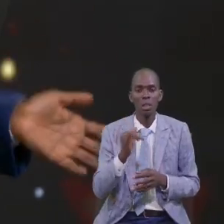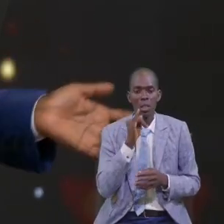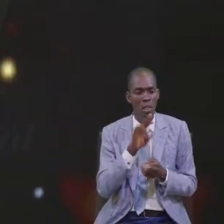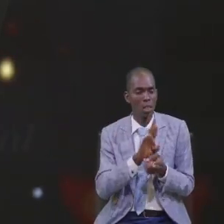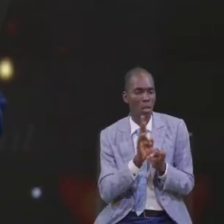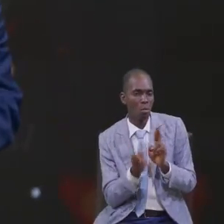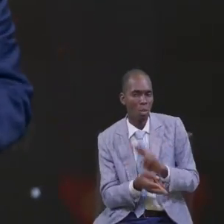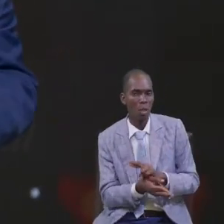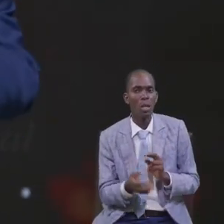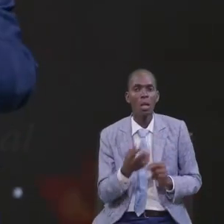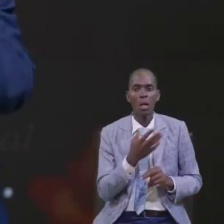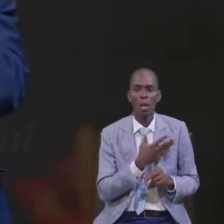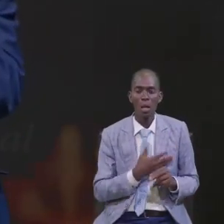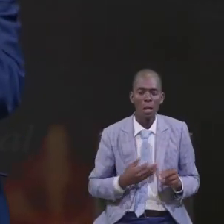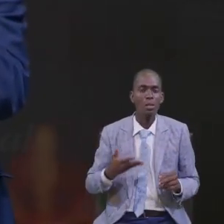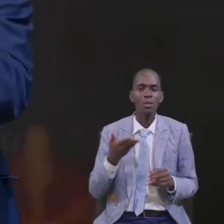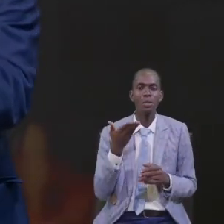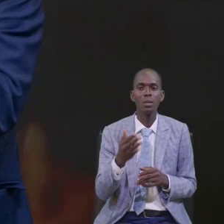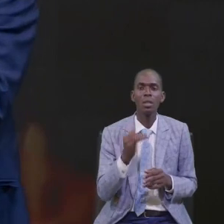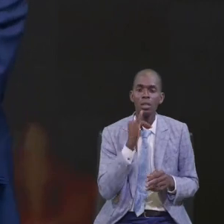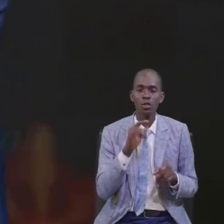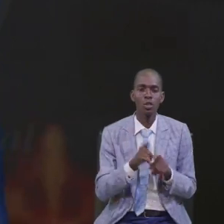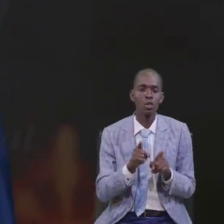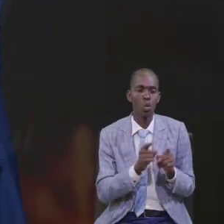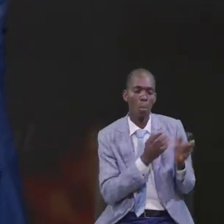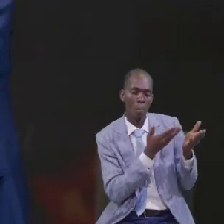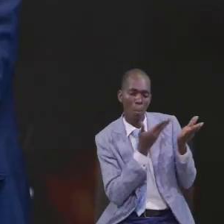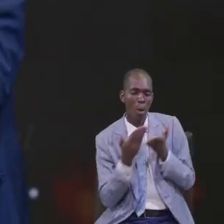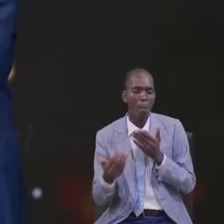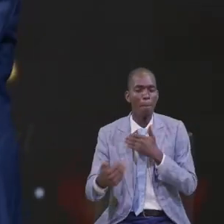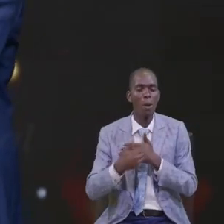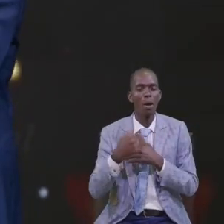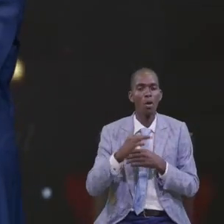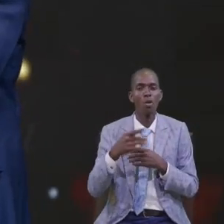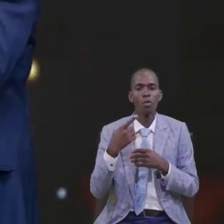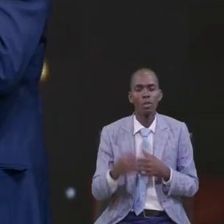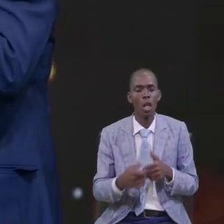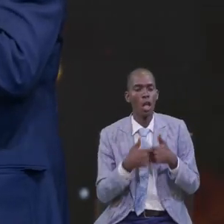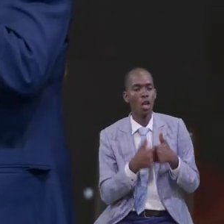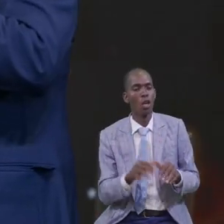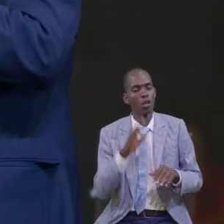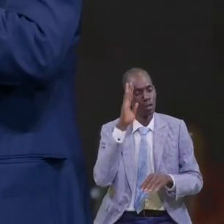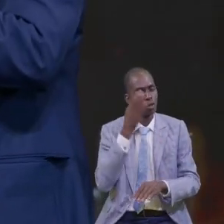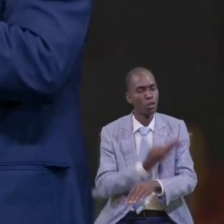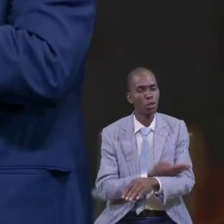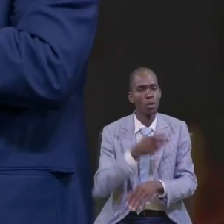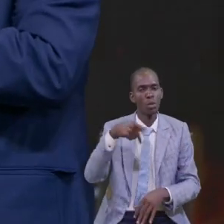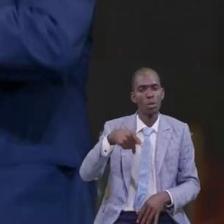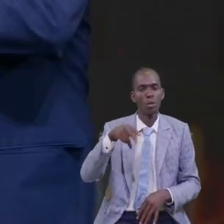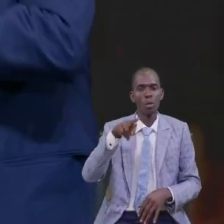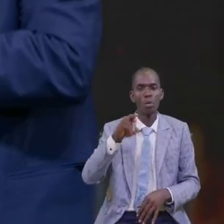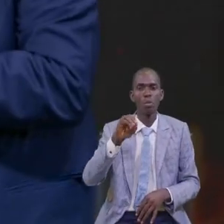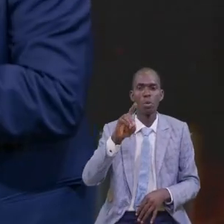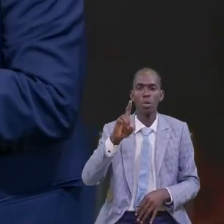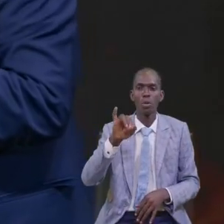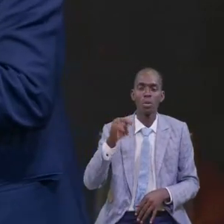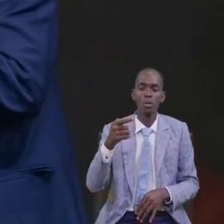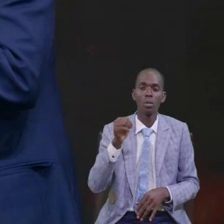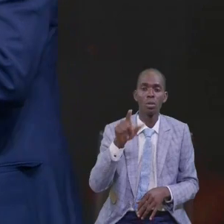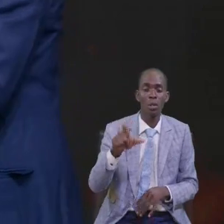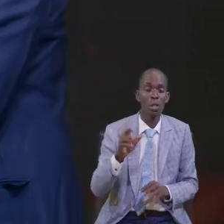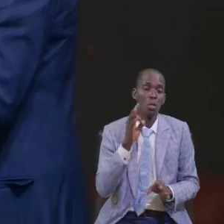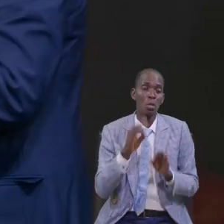repentance. And then there is the bringing back of the prodigal son. If we're forgetting about heaven, about